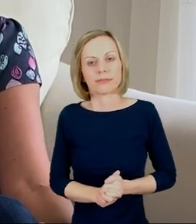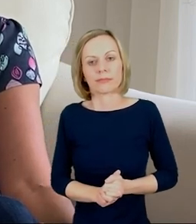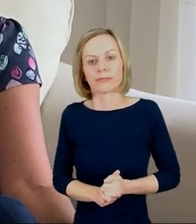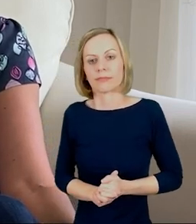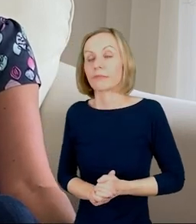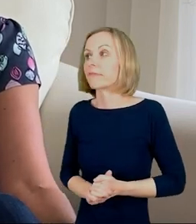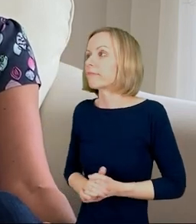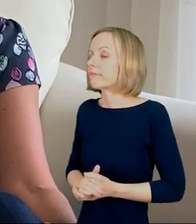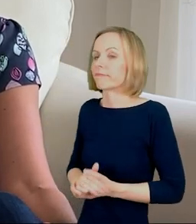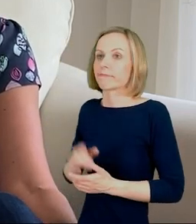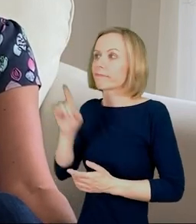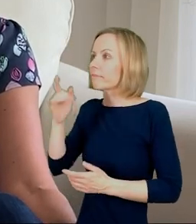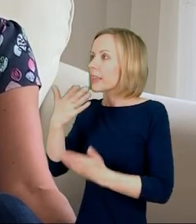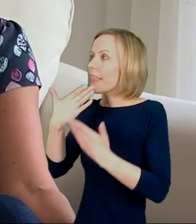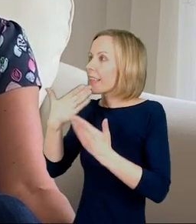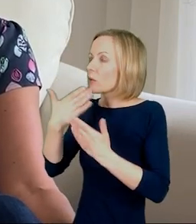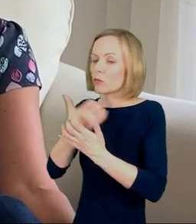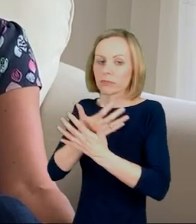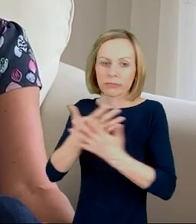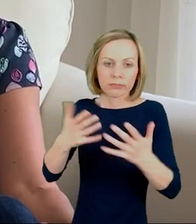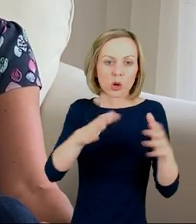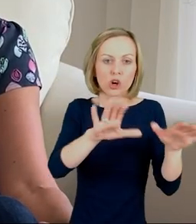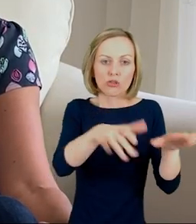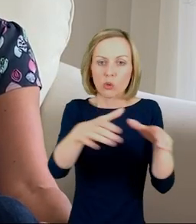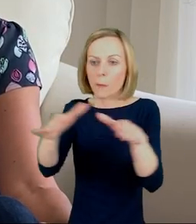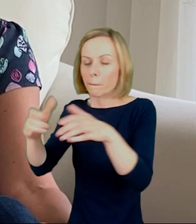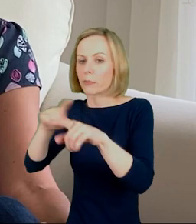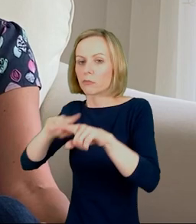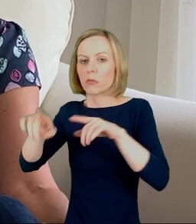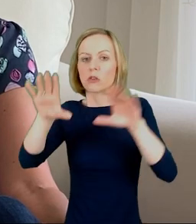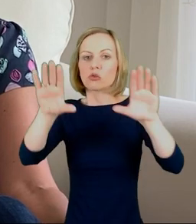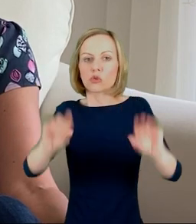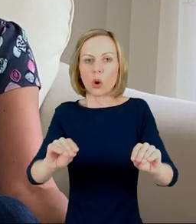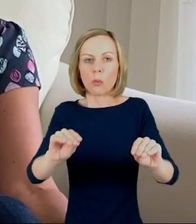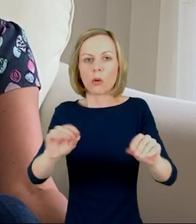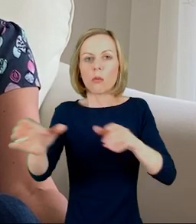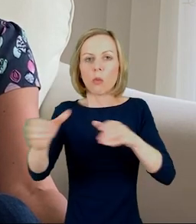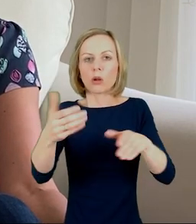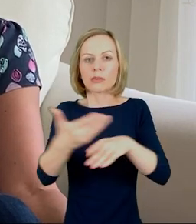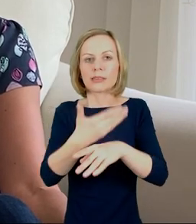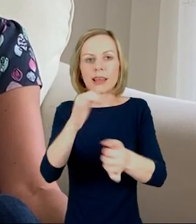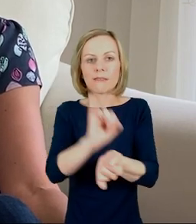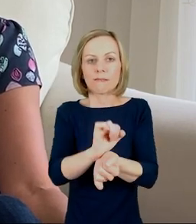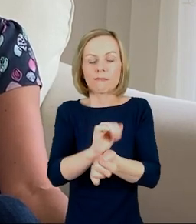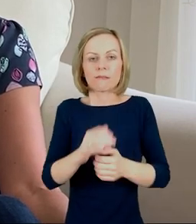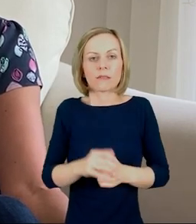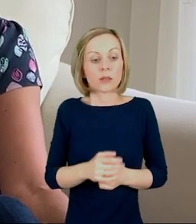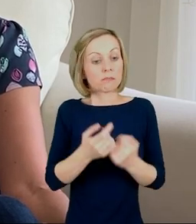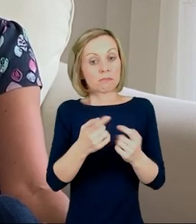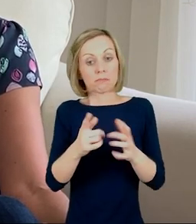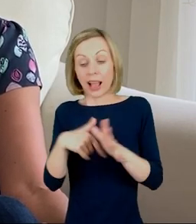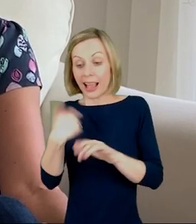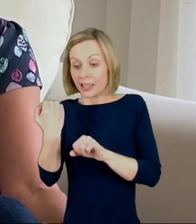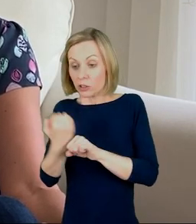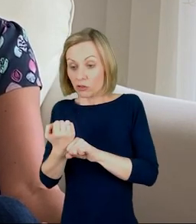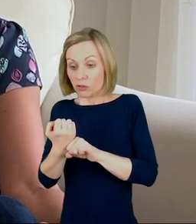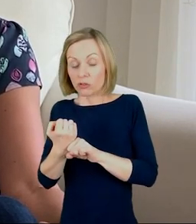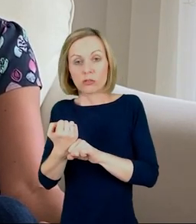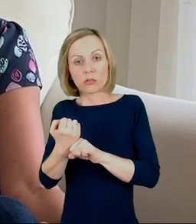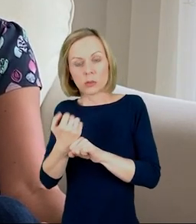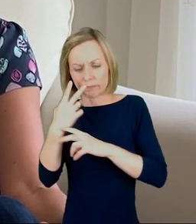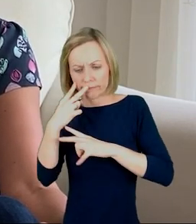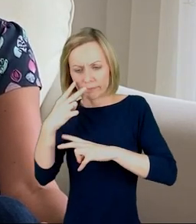Lord, we thank you for the many organisations working to bring an end to modern-day slavery. For those agencies